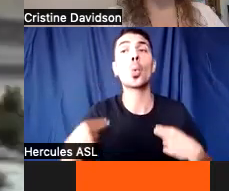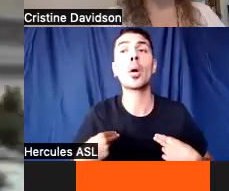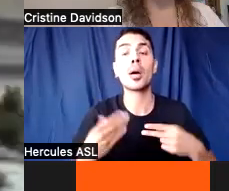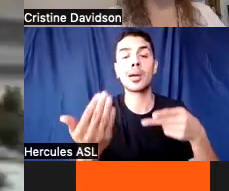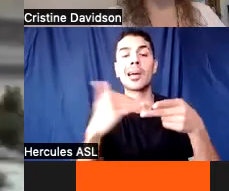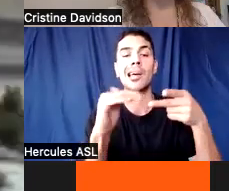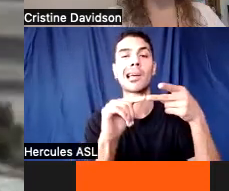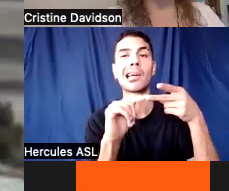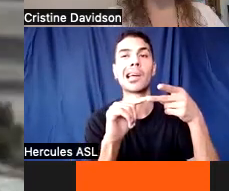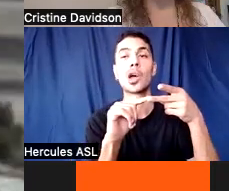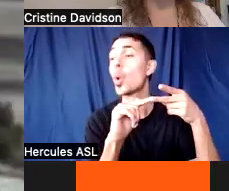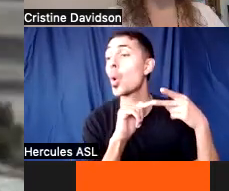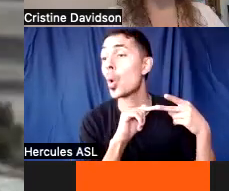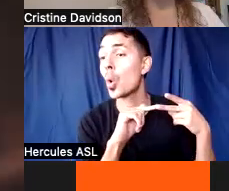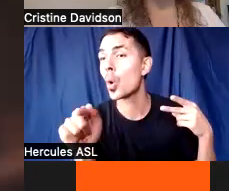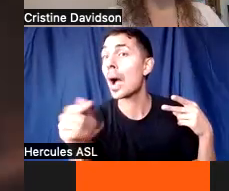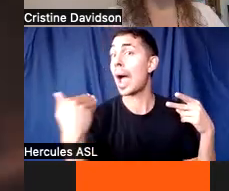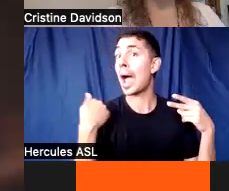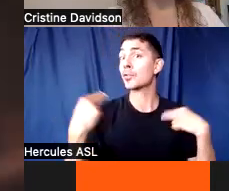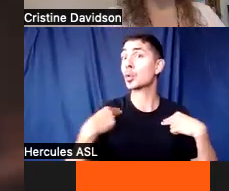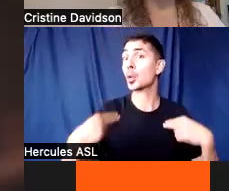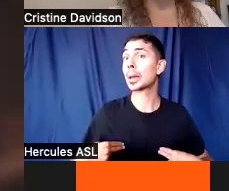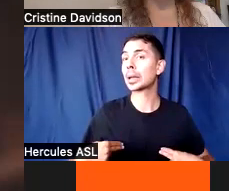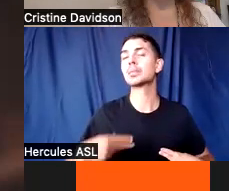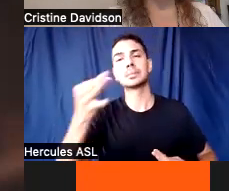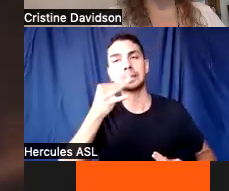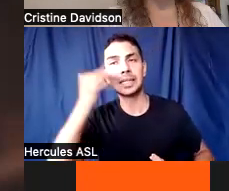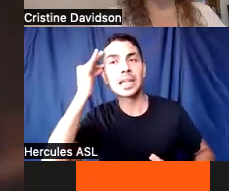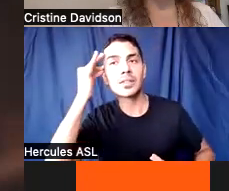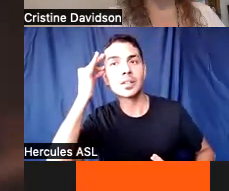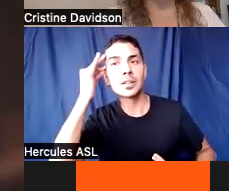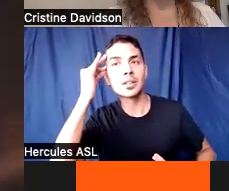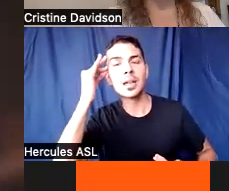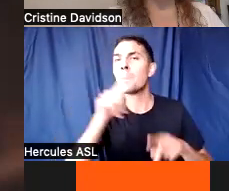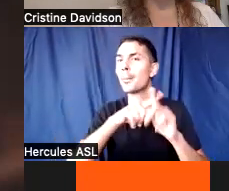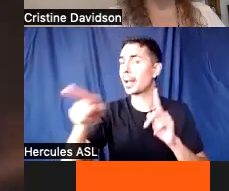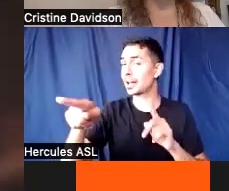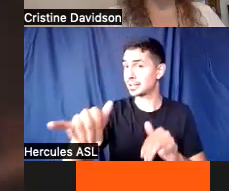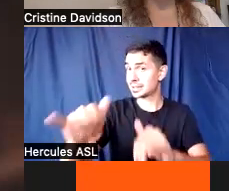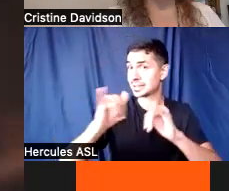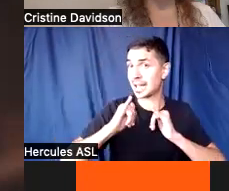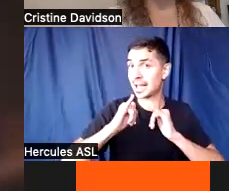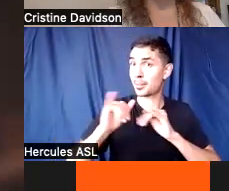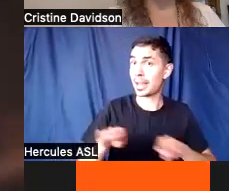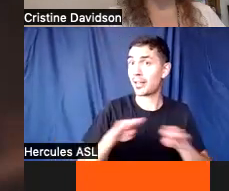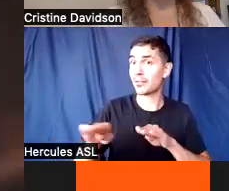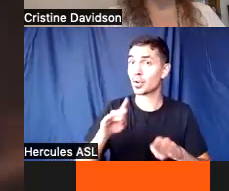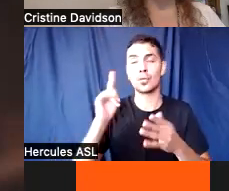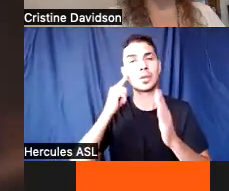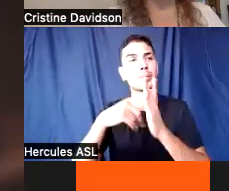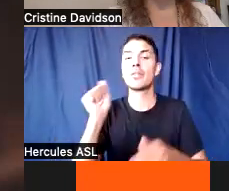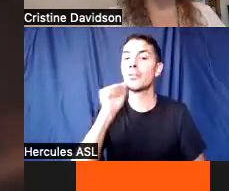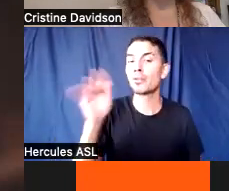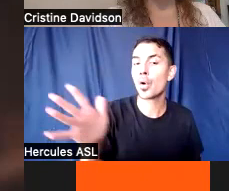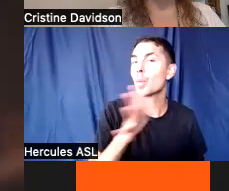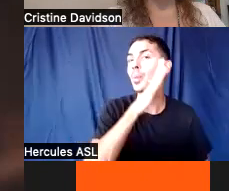systems approve. If they aren't farming, if they aren't using the land to the best and highest use, then that land is terra nullius and